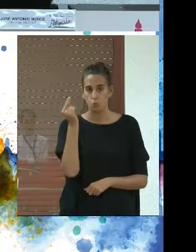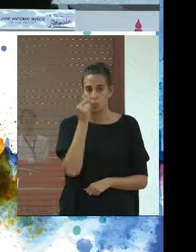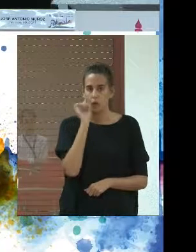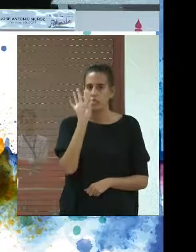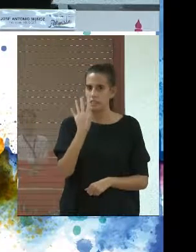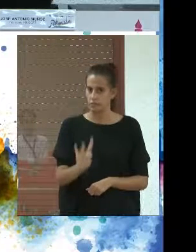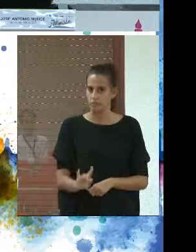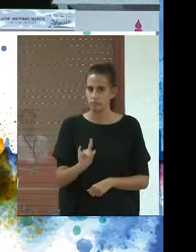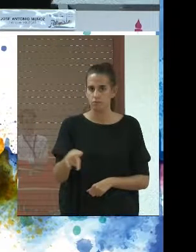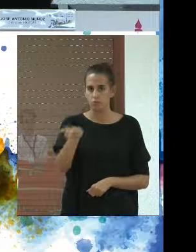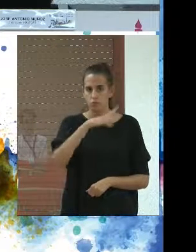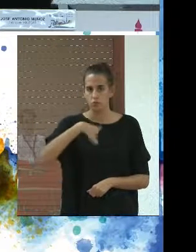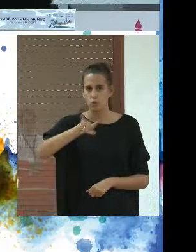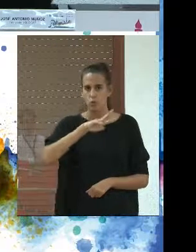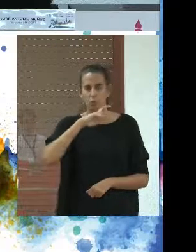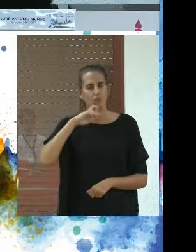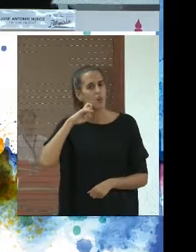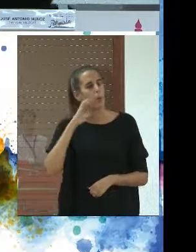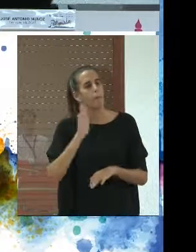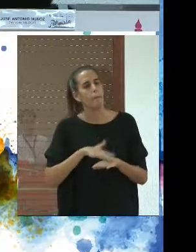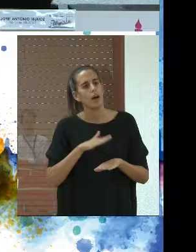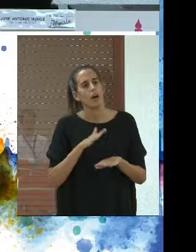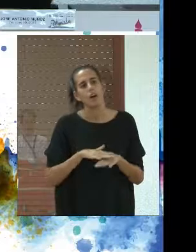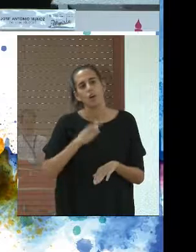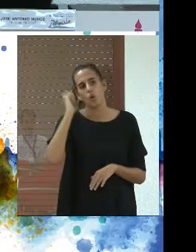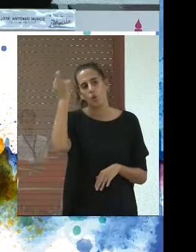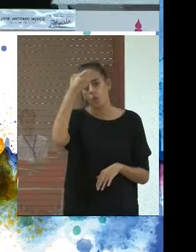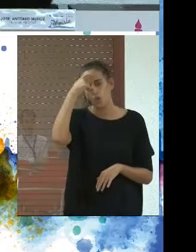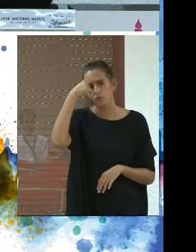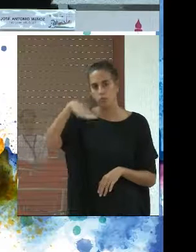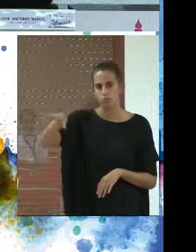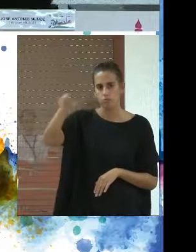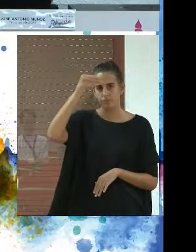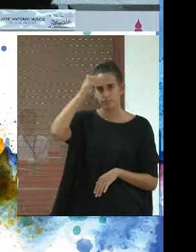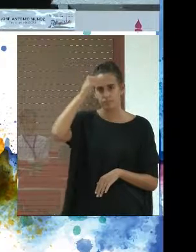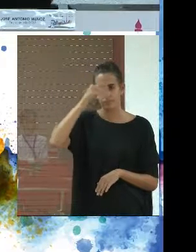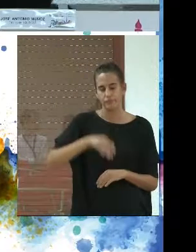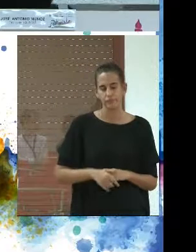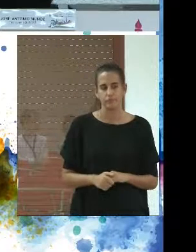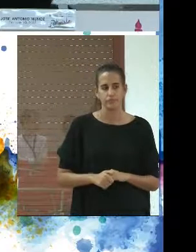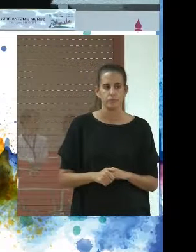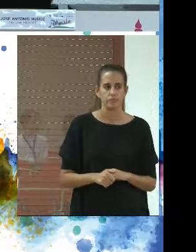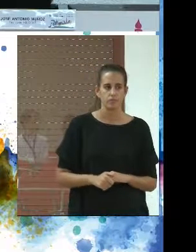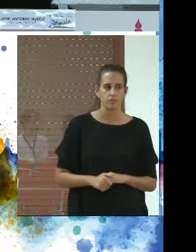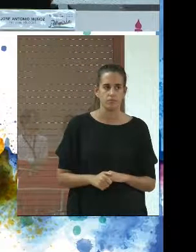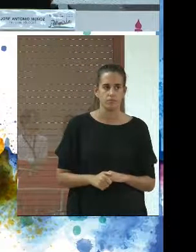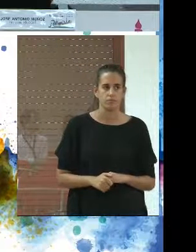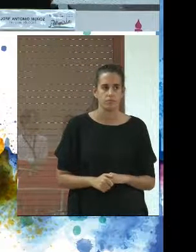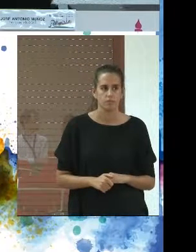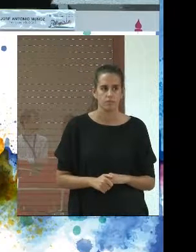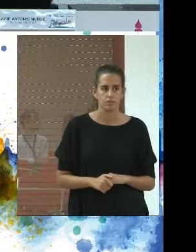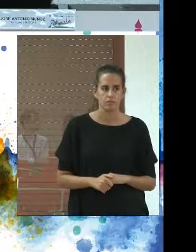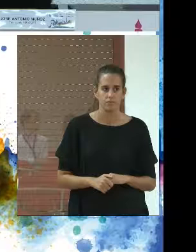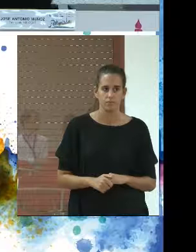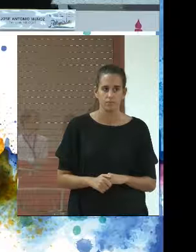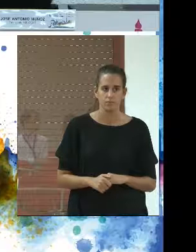we realized that we can add more value so that to help transmit these concepts,